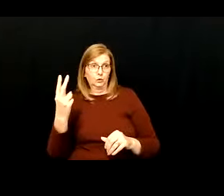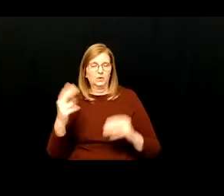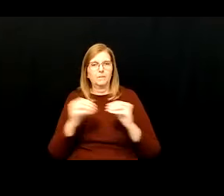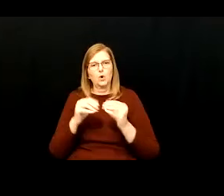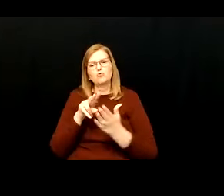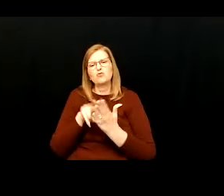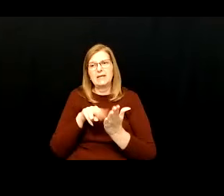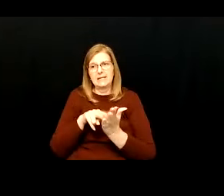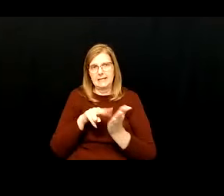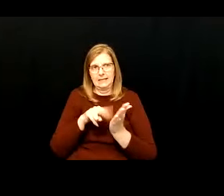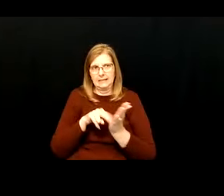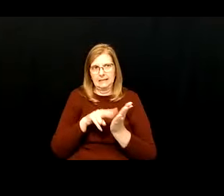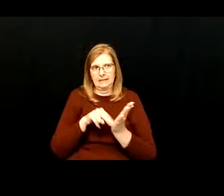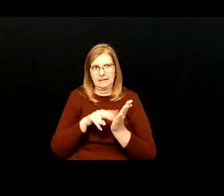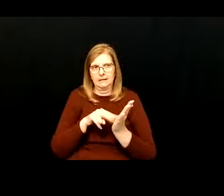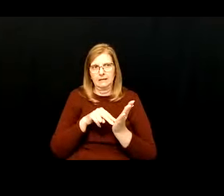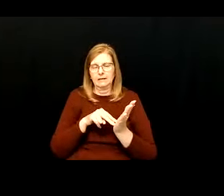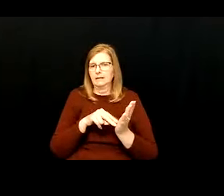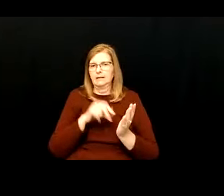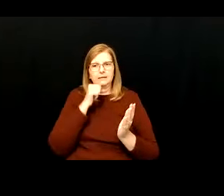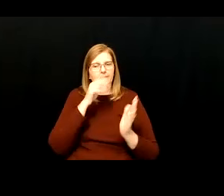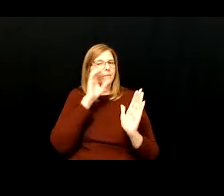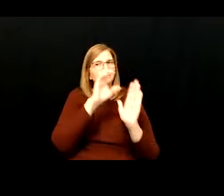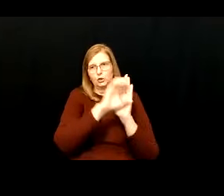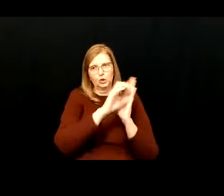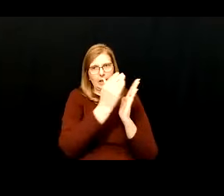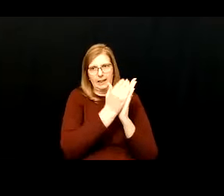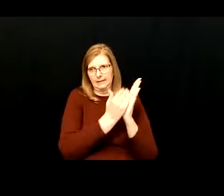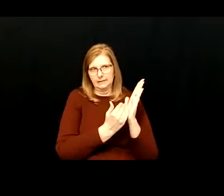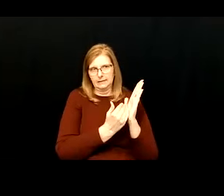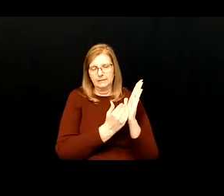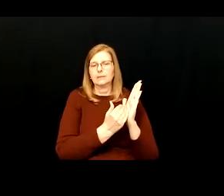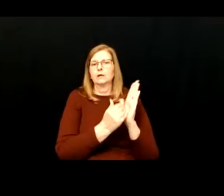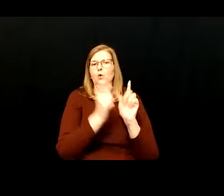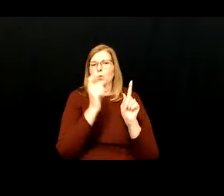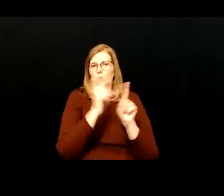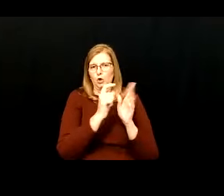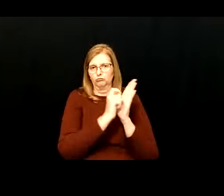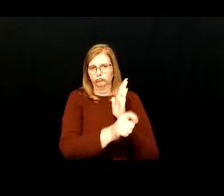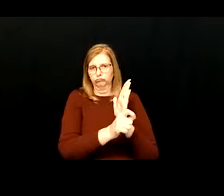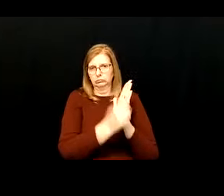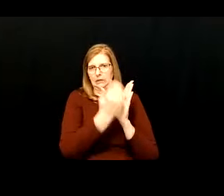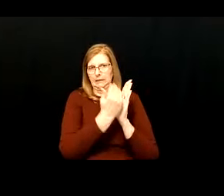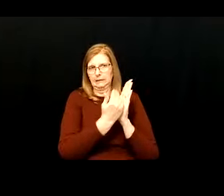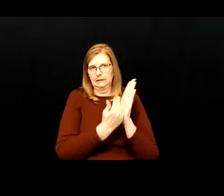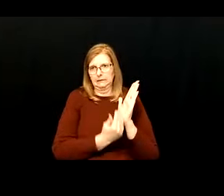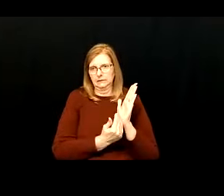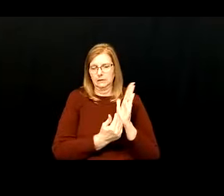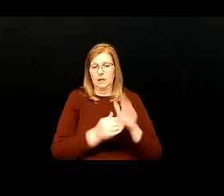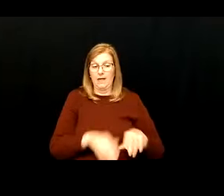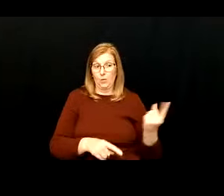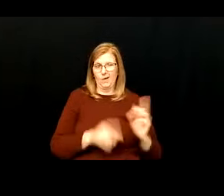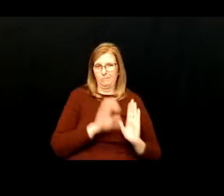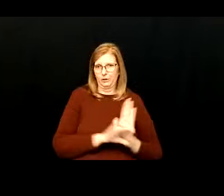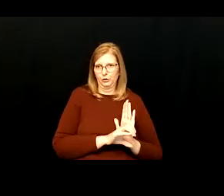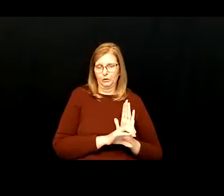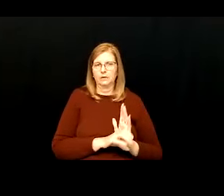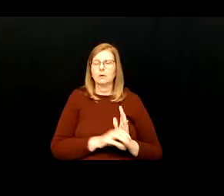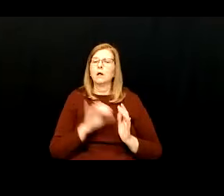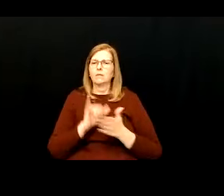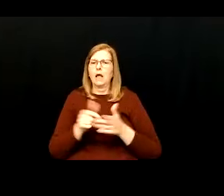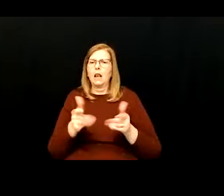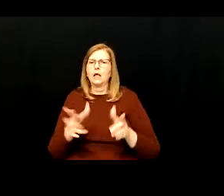reading. So it's not going to have the pictures of the Funyuns and the barbecue chips like the level 1 would, but this allows you to be